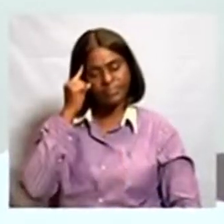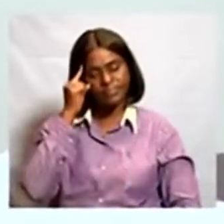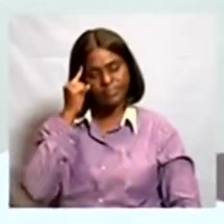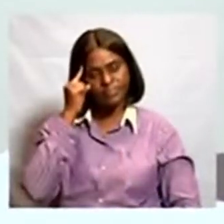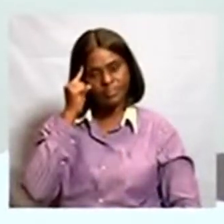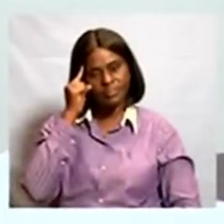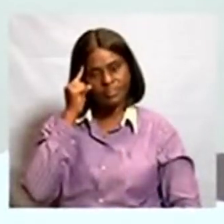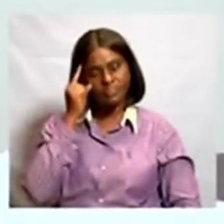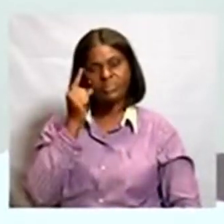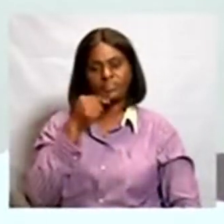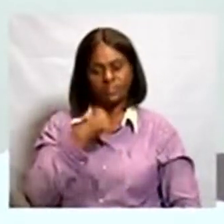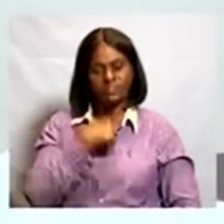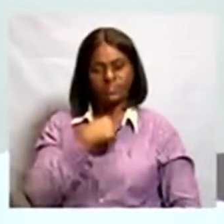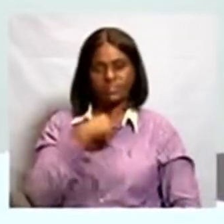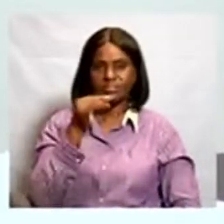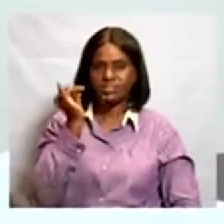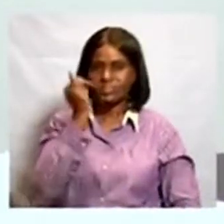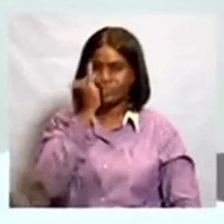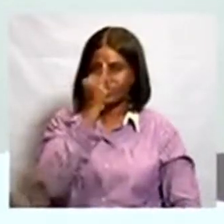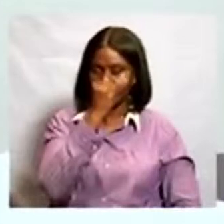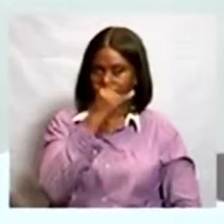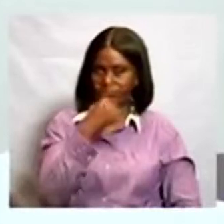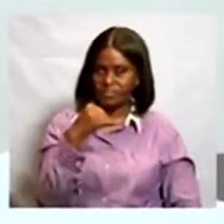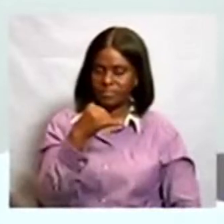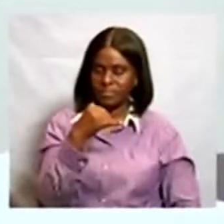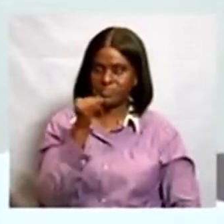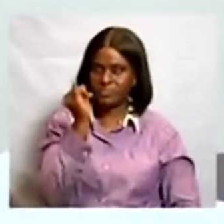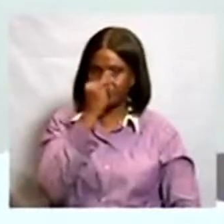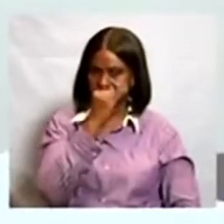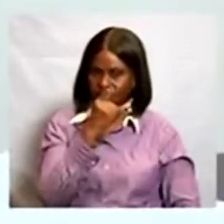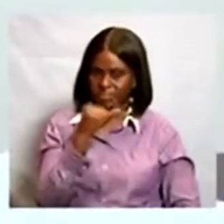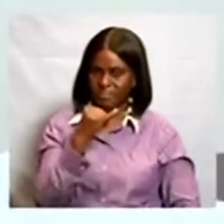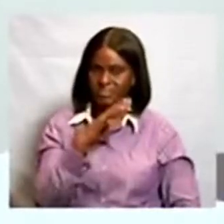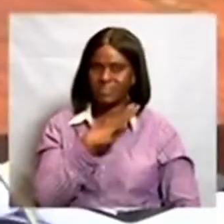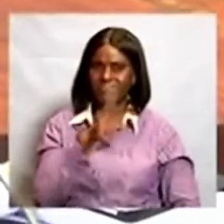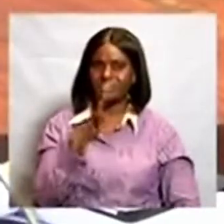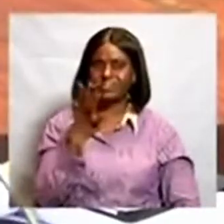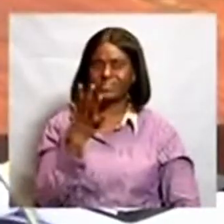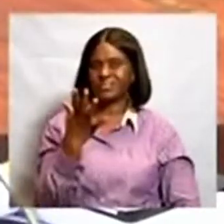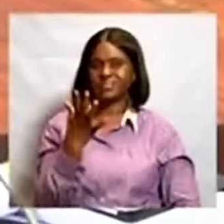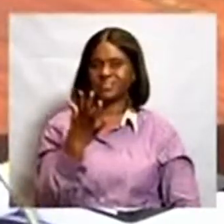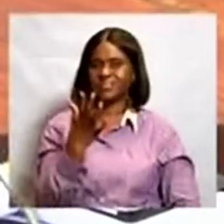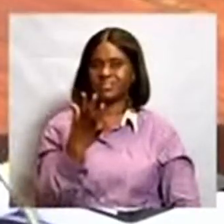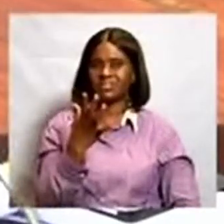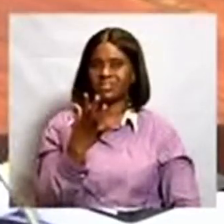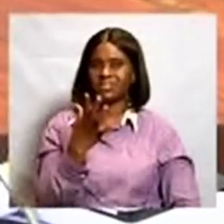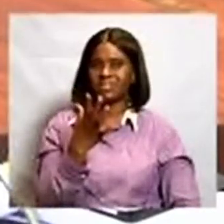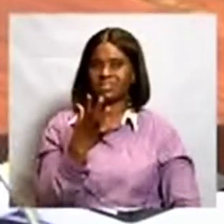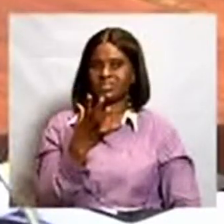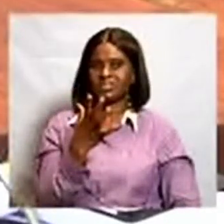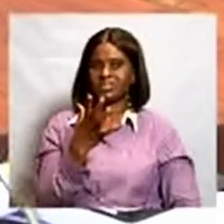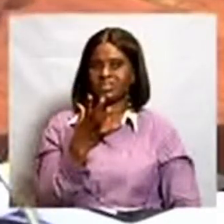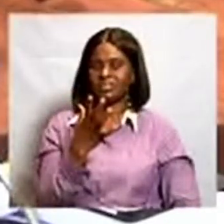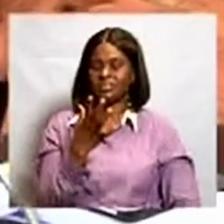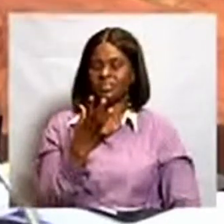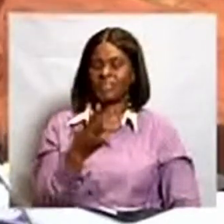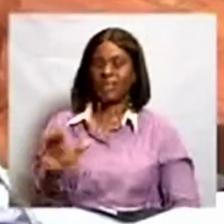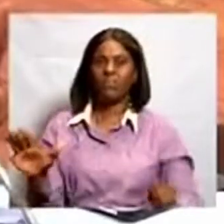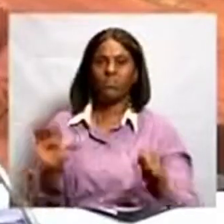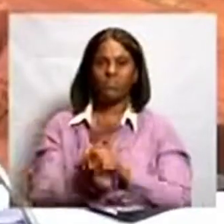I did designing. Your design is not properly done. It's too first of all, it's too